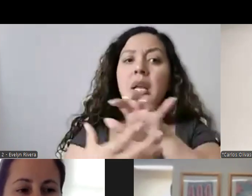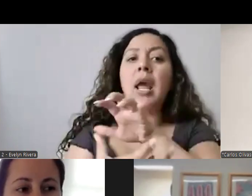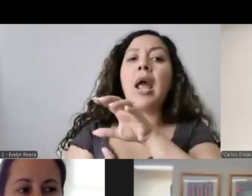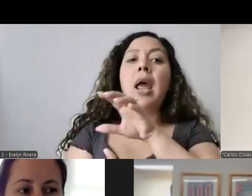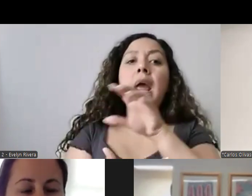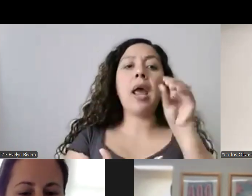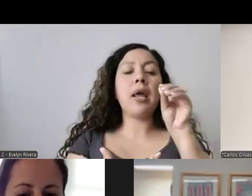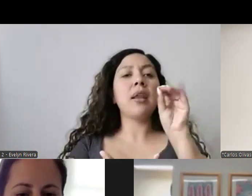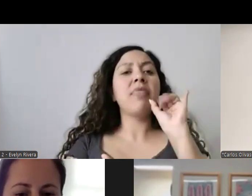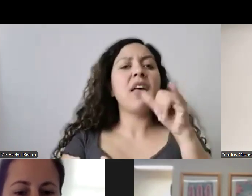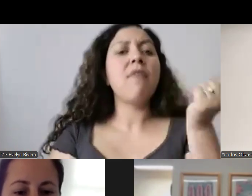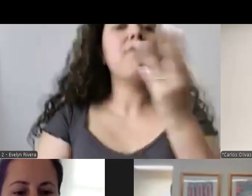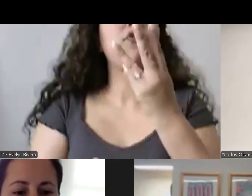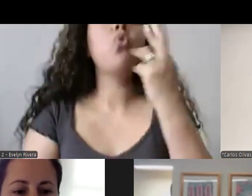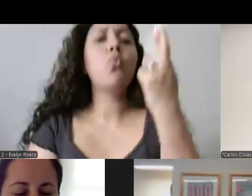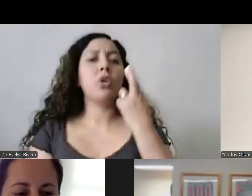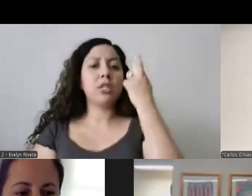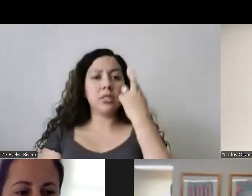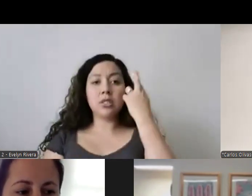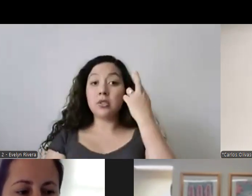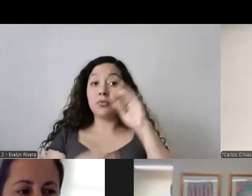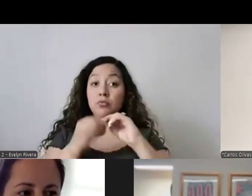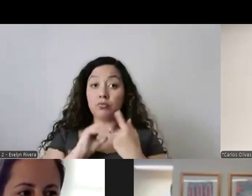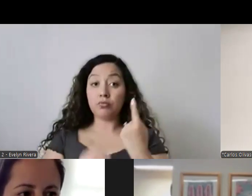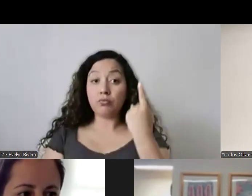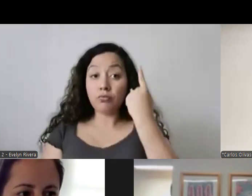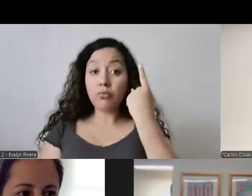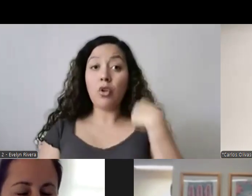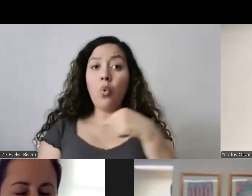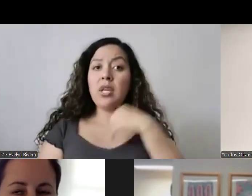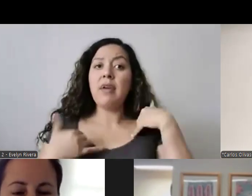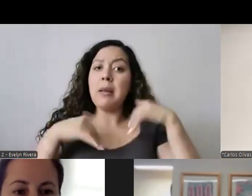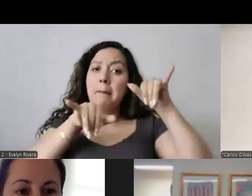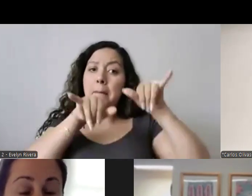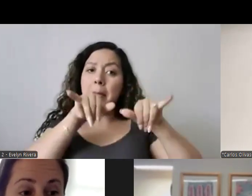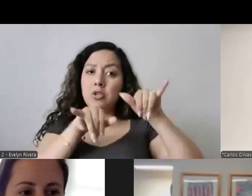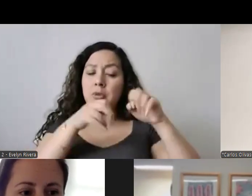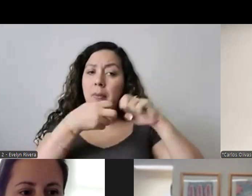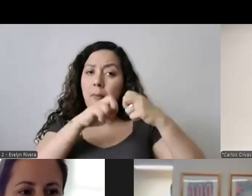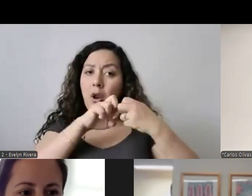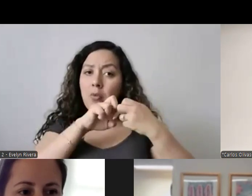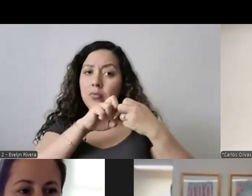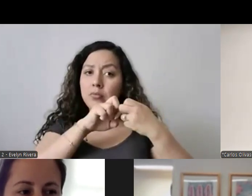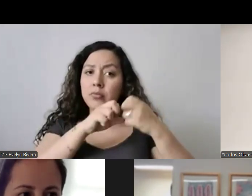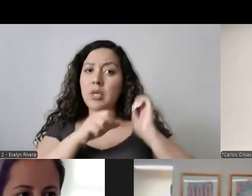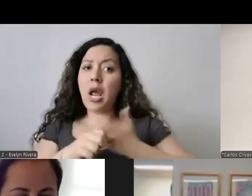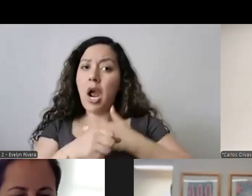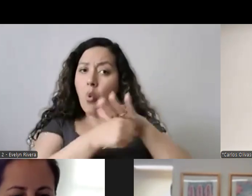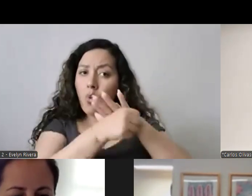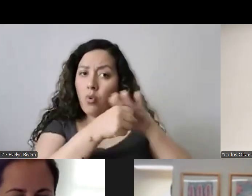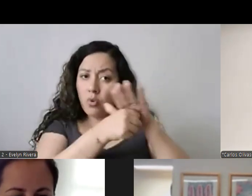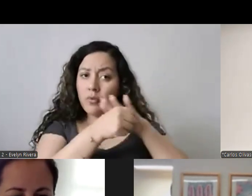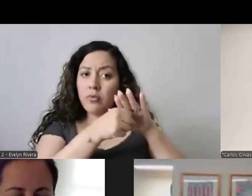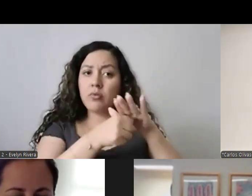And that's for a couple of reasons. One, we've had some measurement issues in the field, and we actually just held